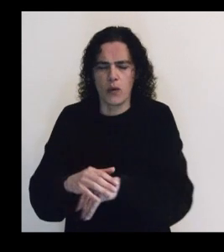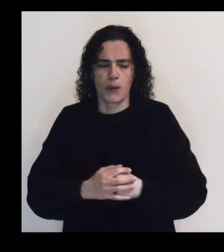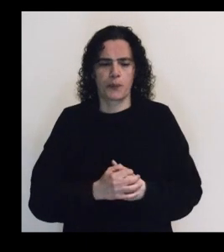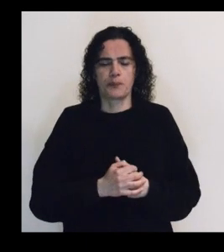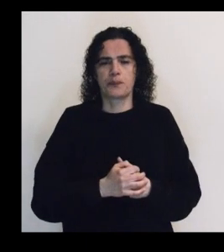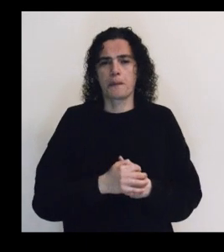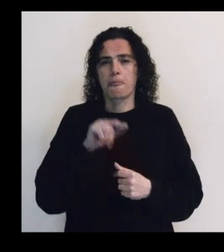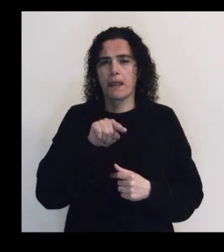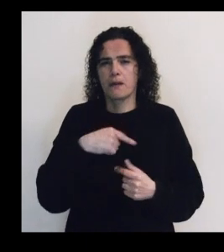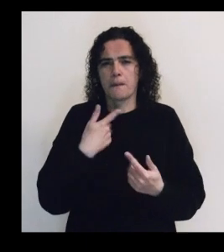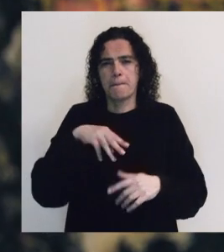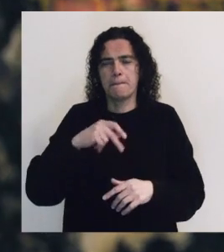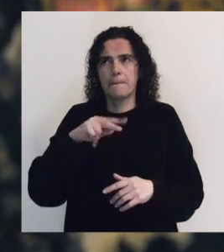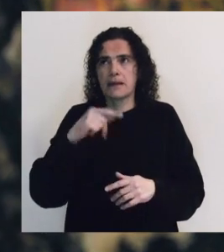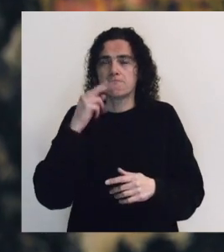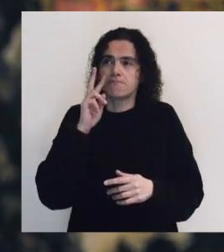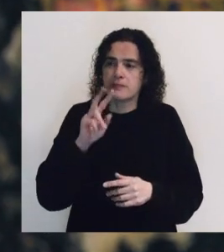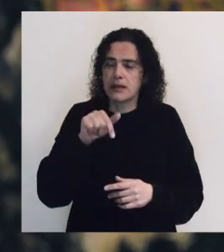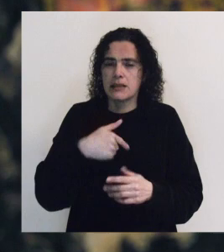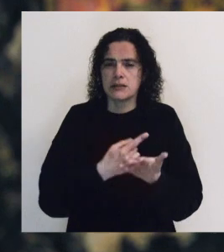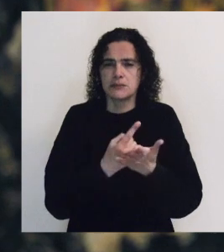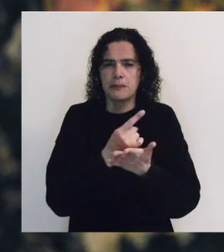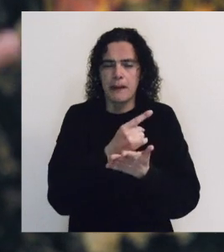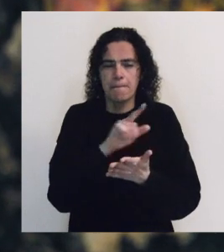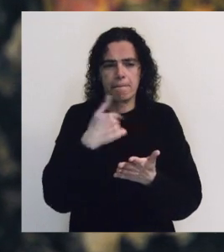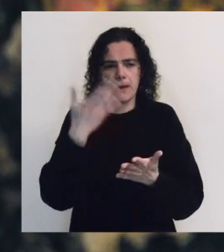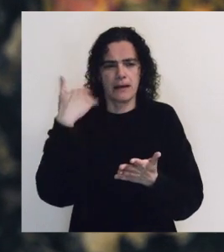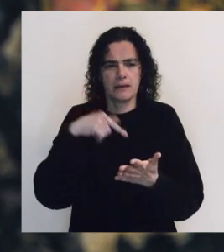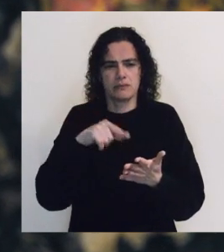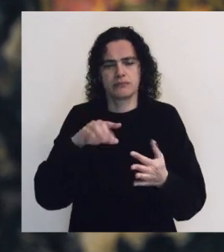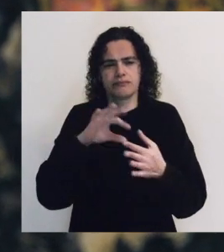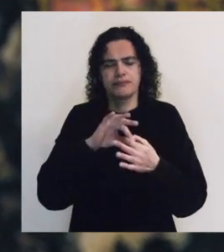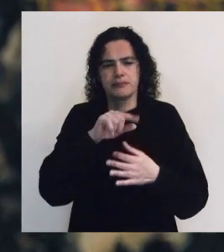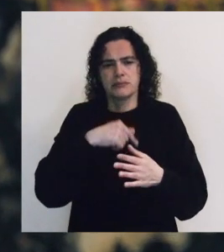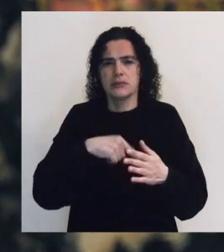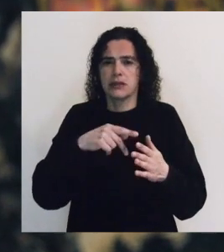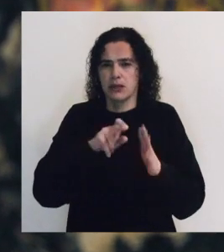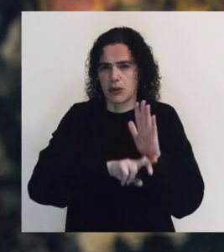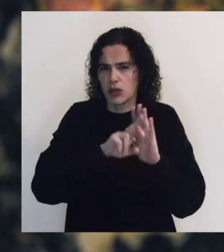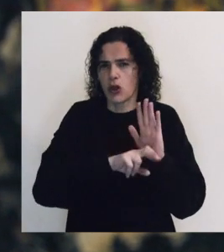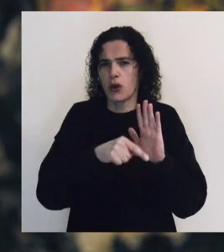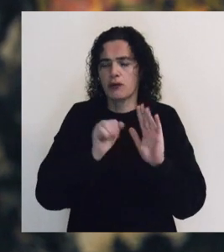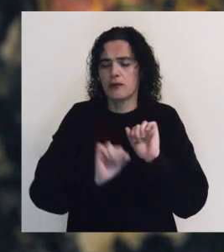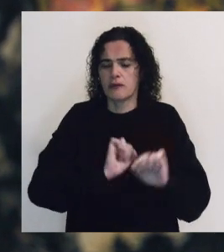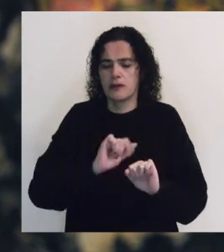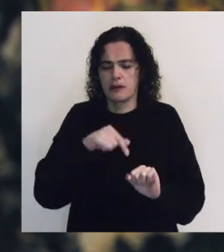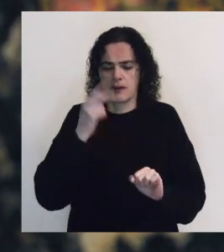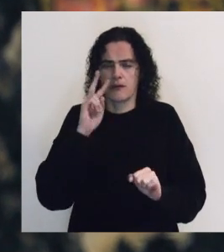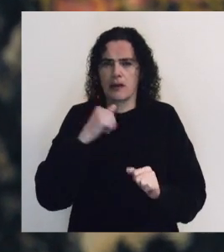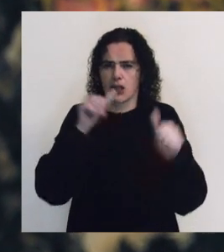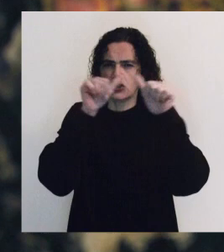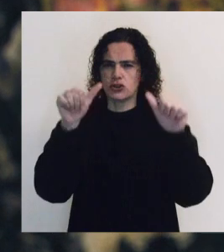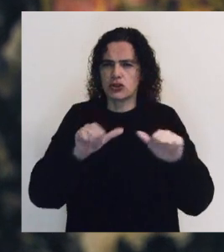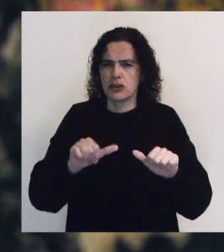fire. And Mark was looking at these maps from the Macon report and started to look at